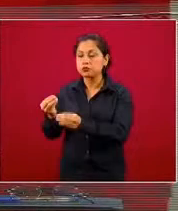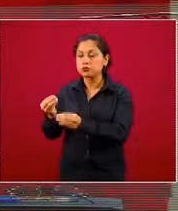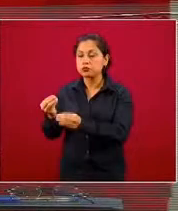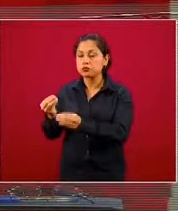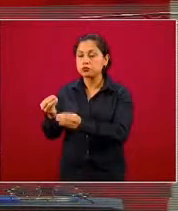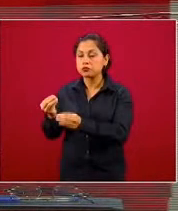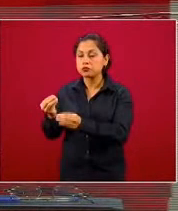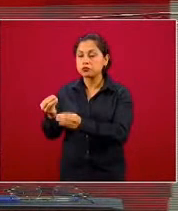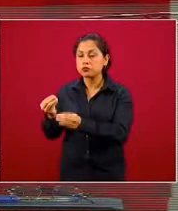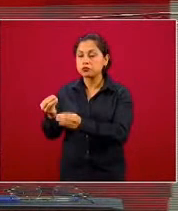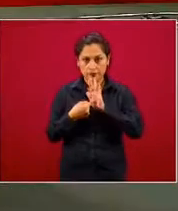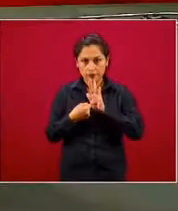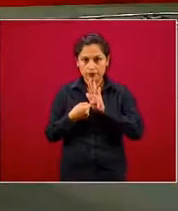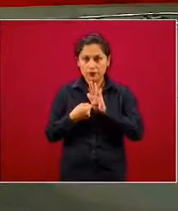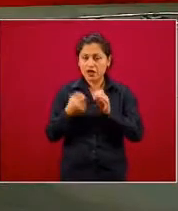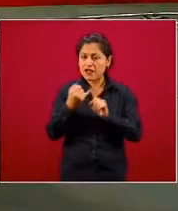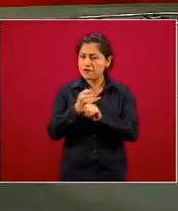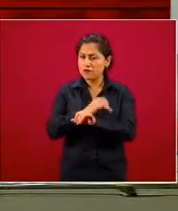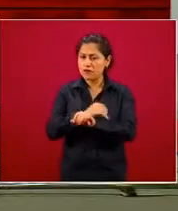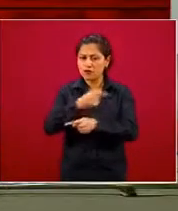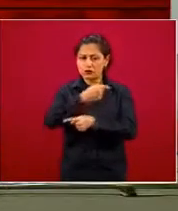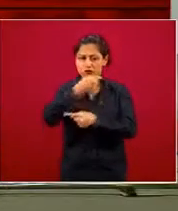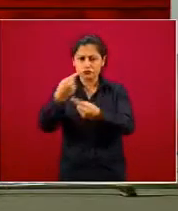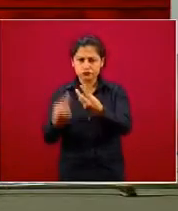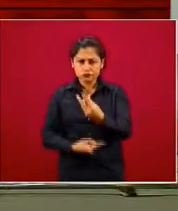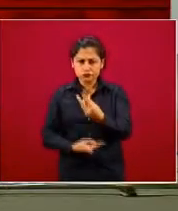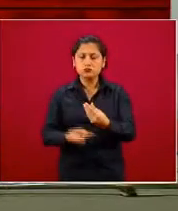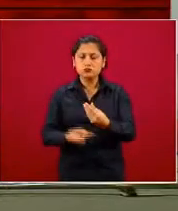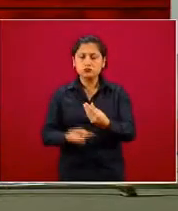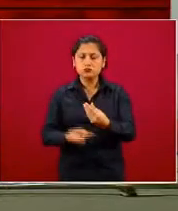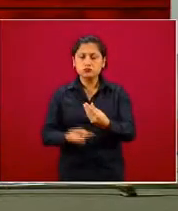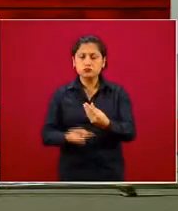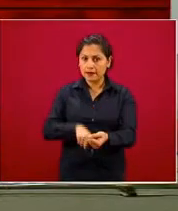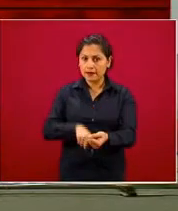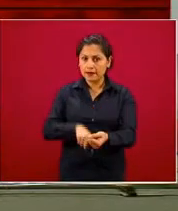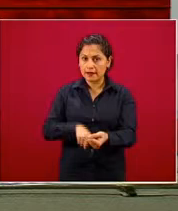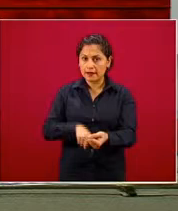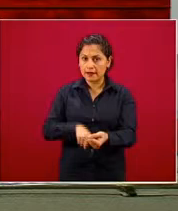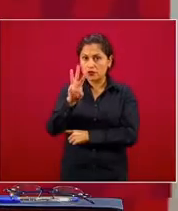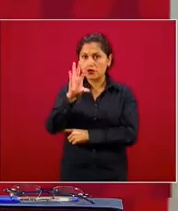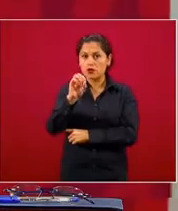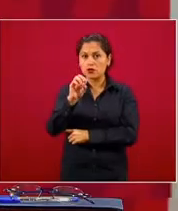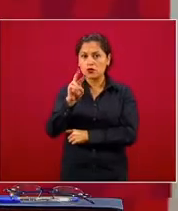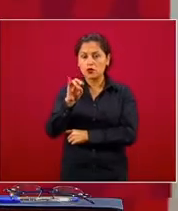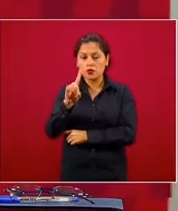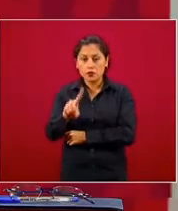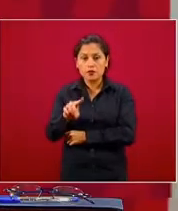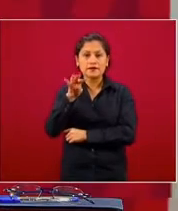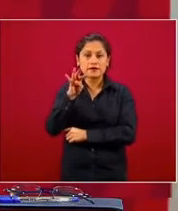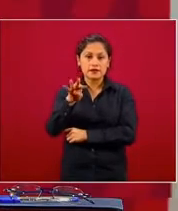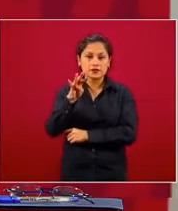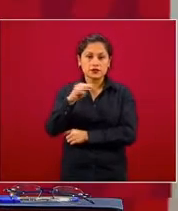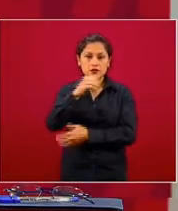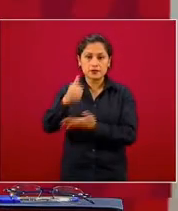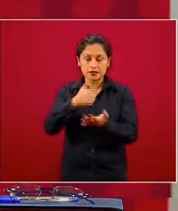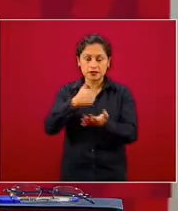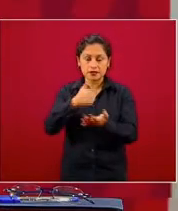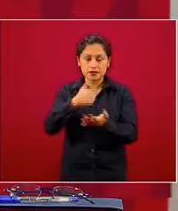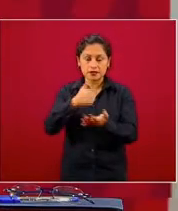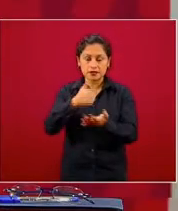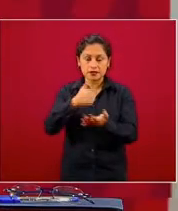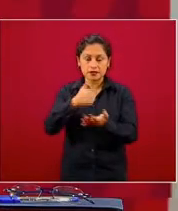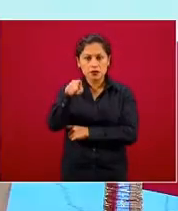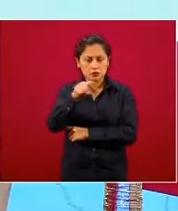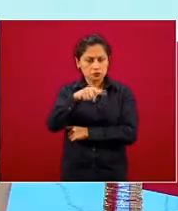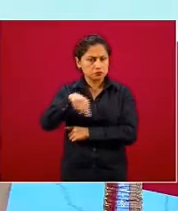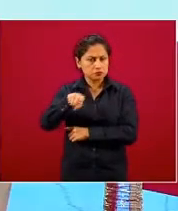website, our government website. It's COVID-19 City of Mexico. You can check that every single day. And that's